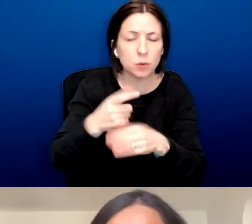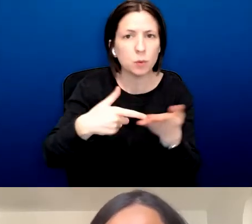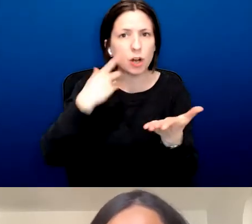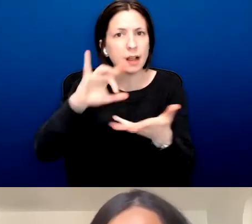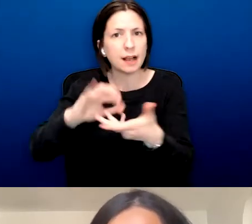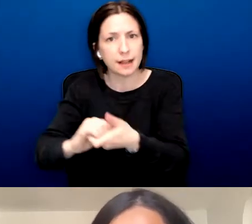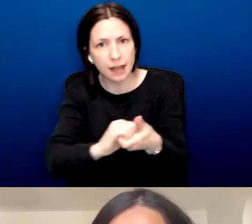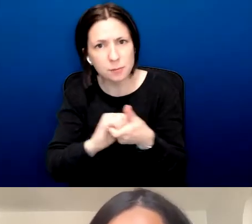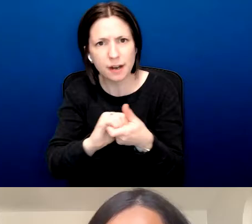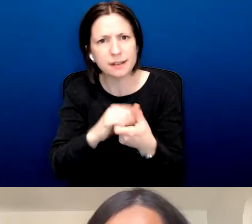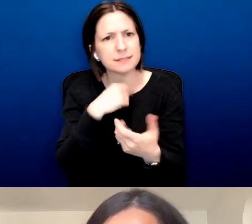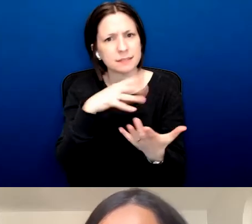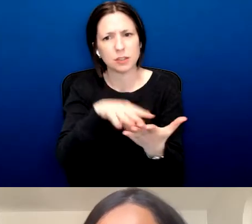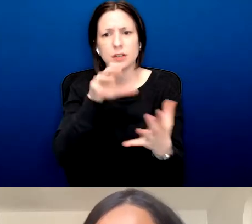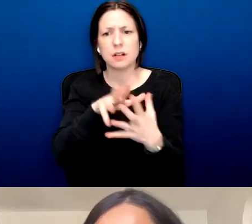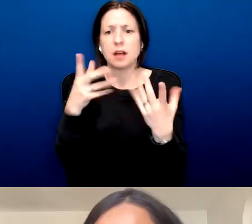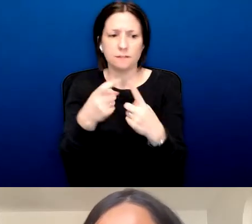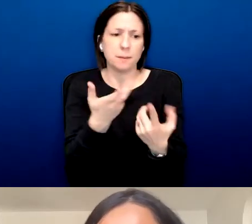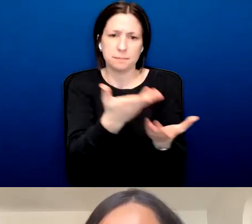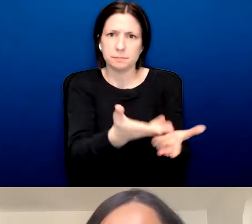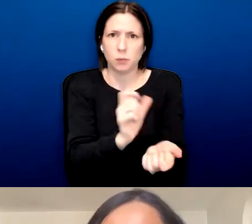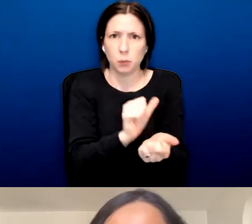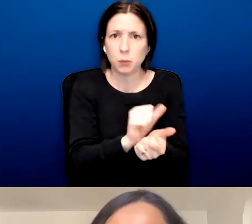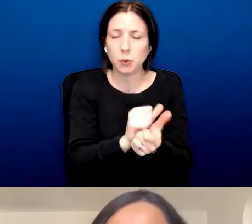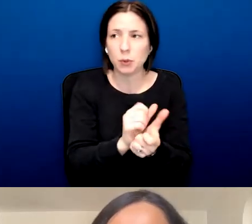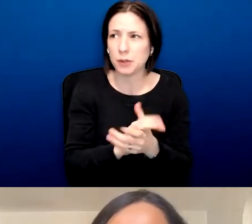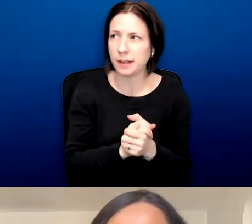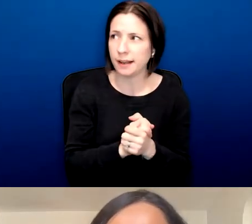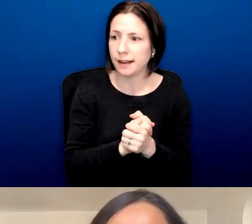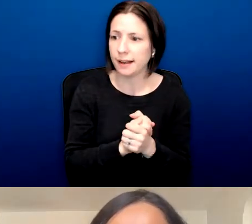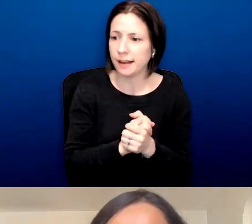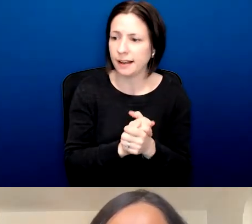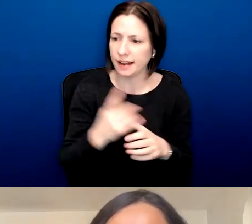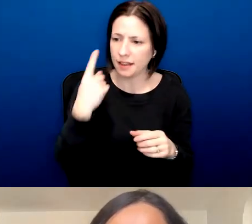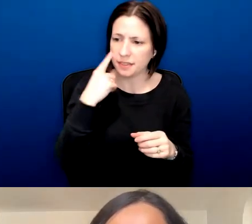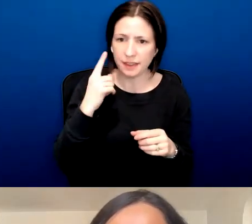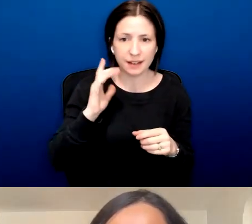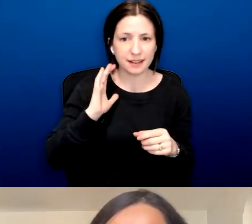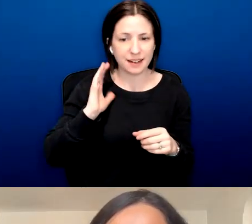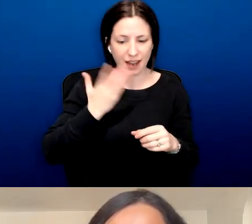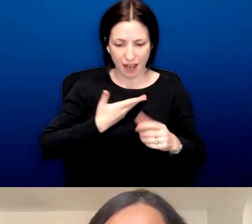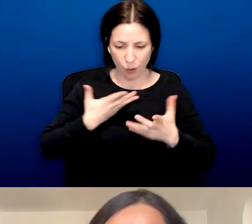lot from Dr. Gajala's work. And I think in our own way, we've been trying to,